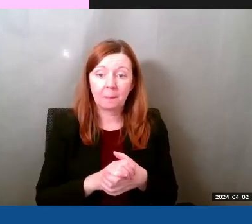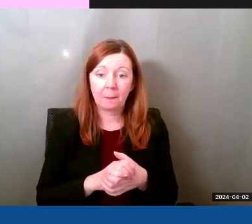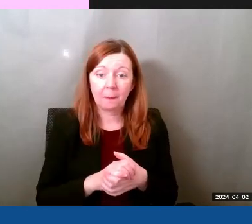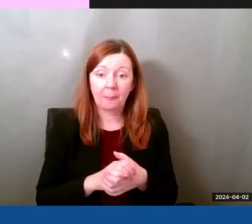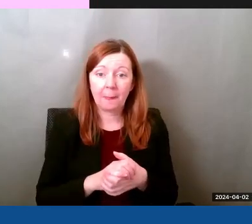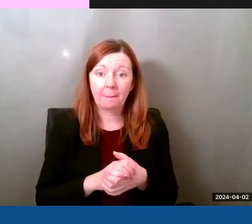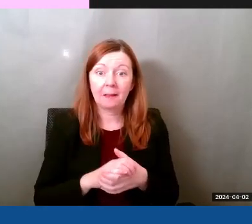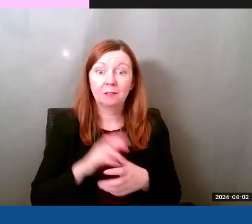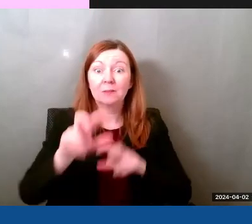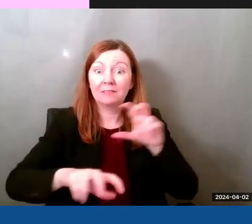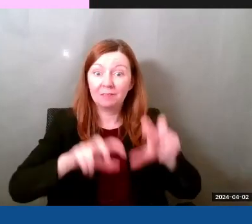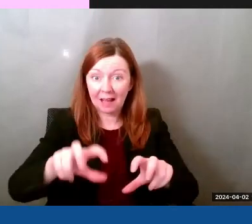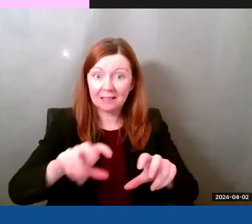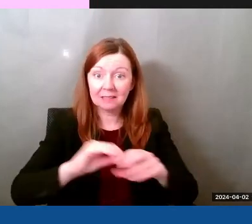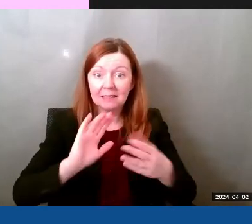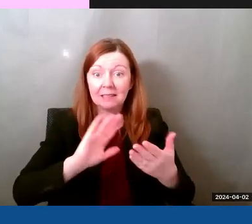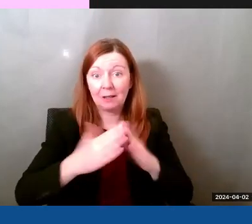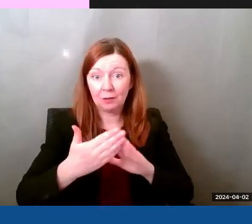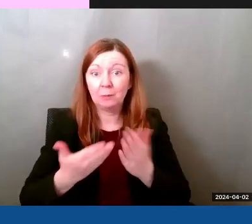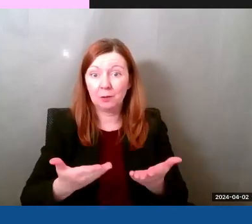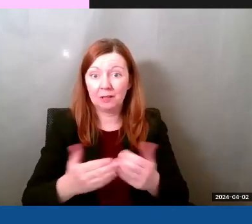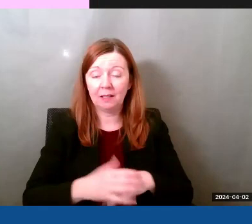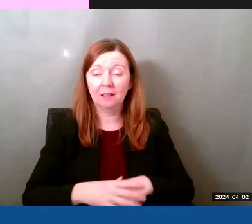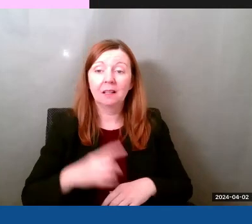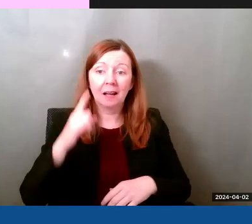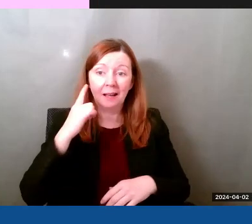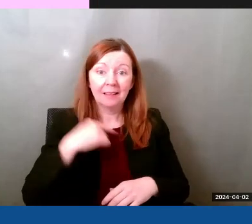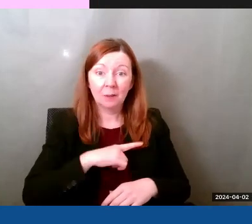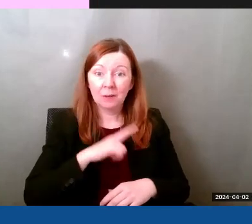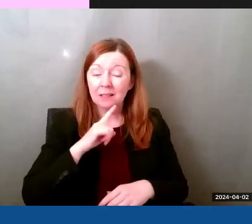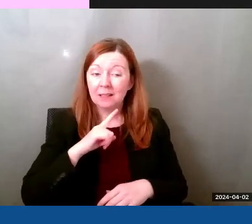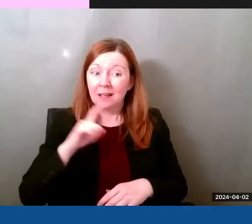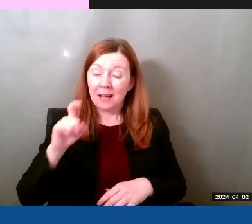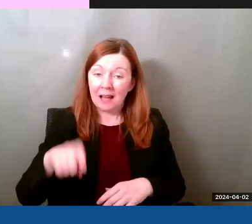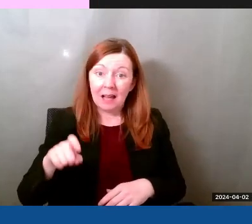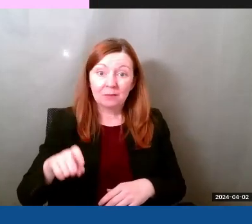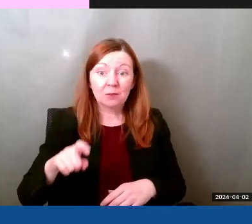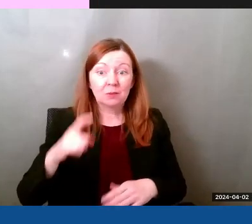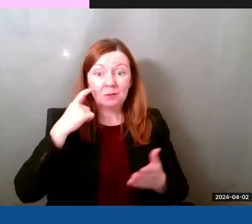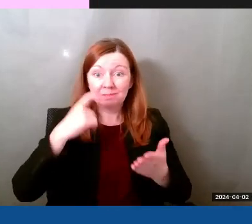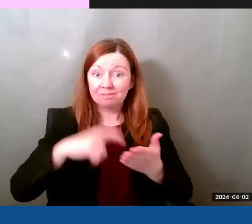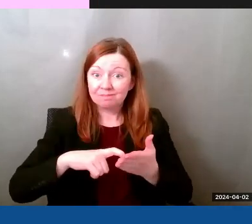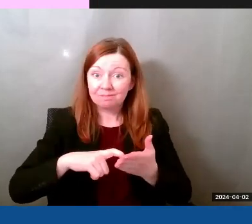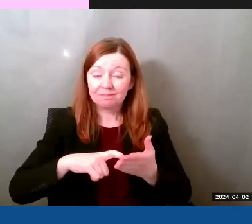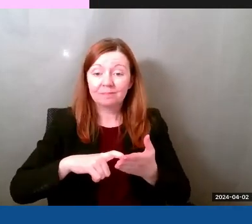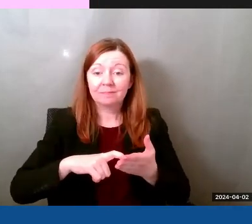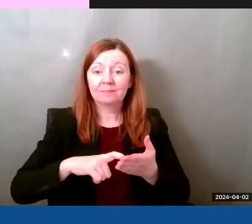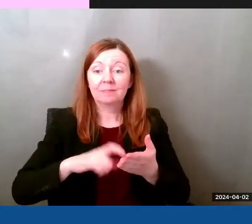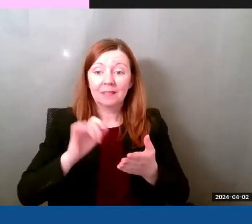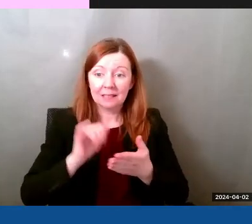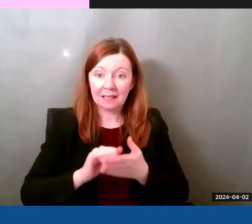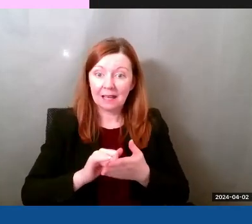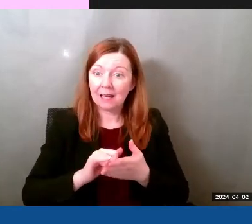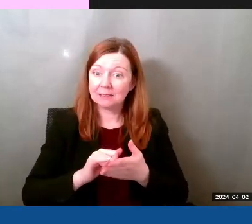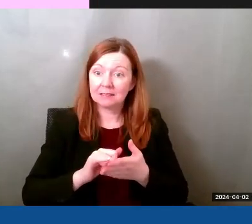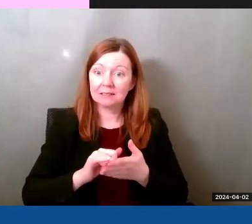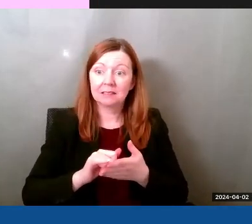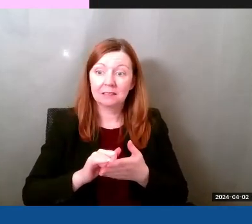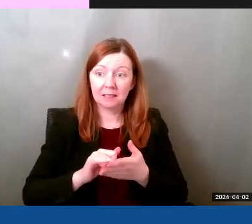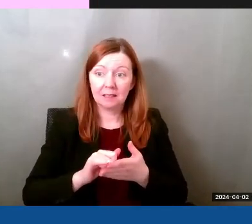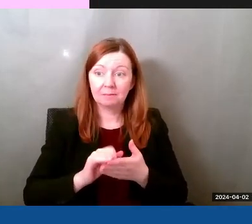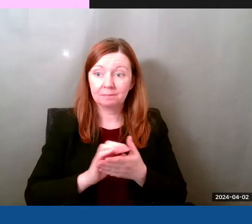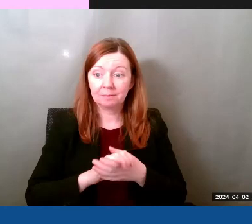to invest in our community. So I think we have to recognize at the outset that